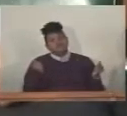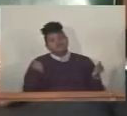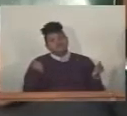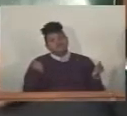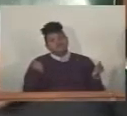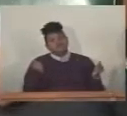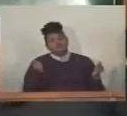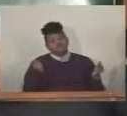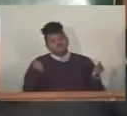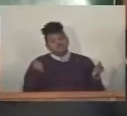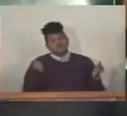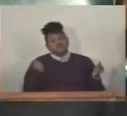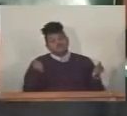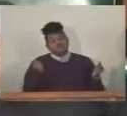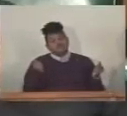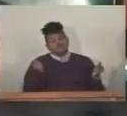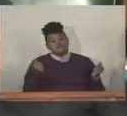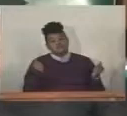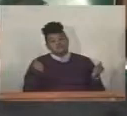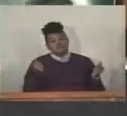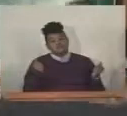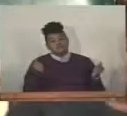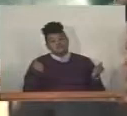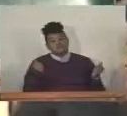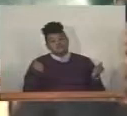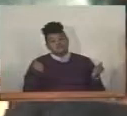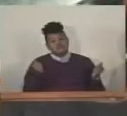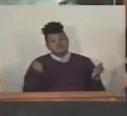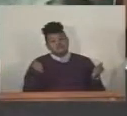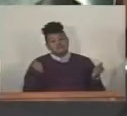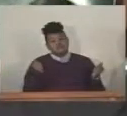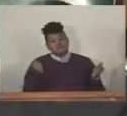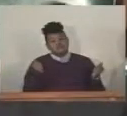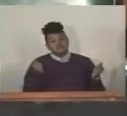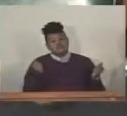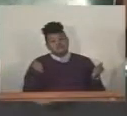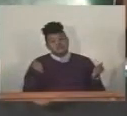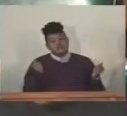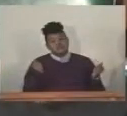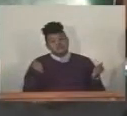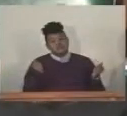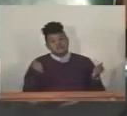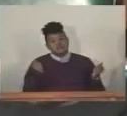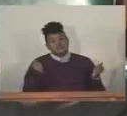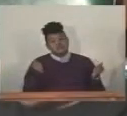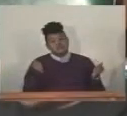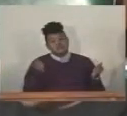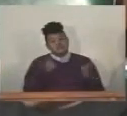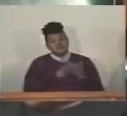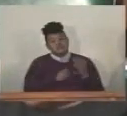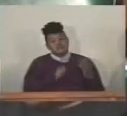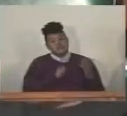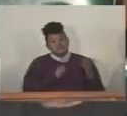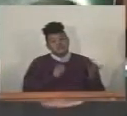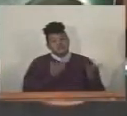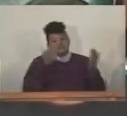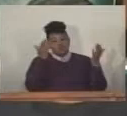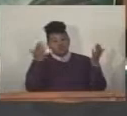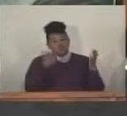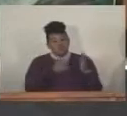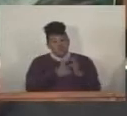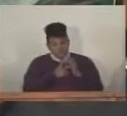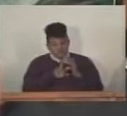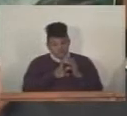policy framework that has been established and the amendments that have been proposed are before us. And